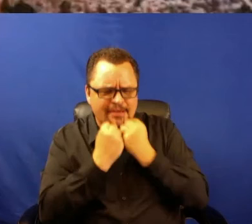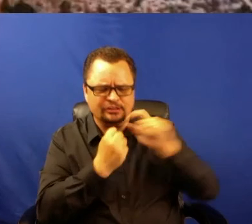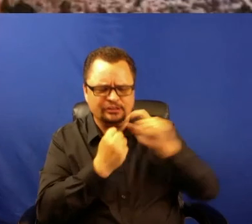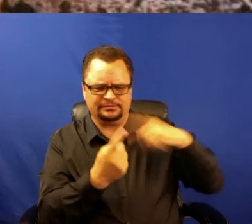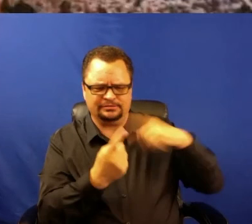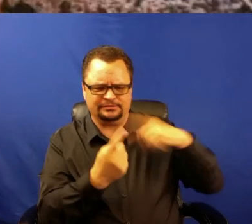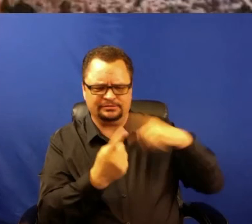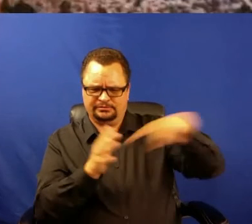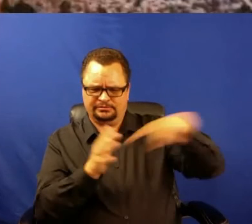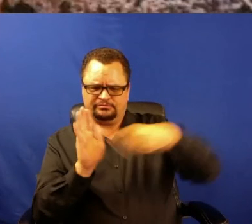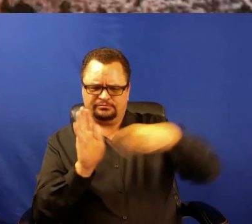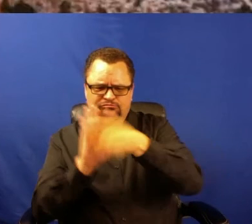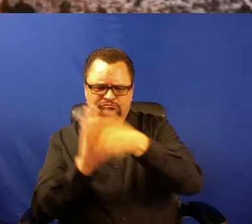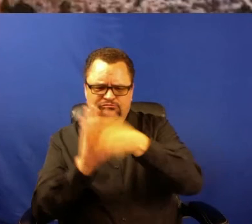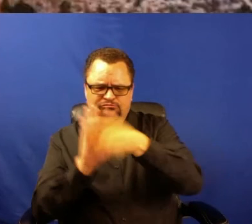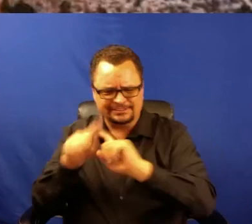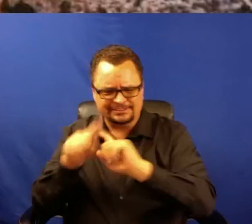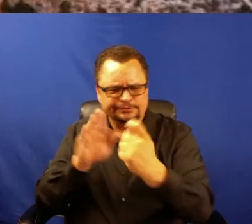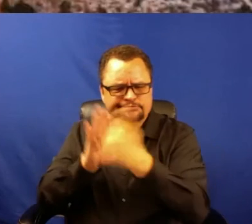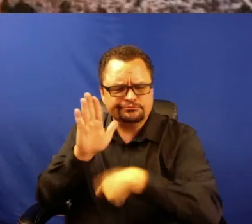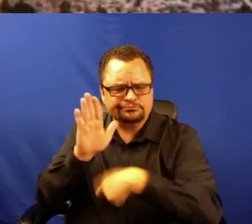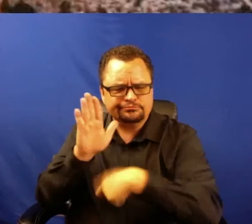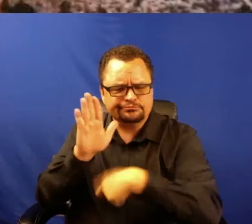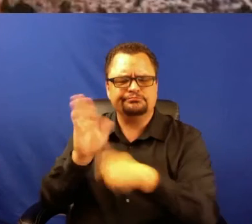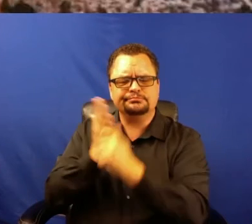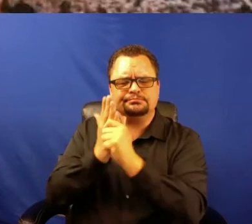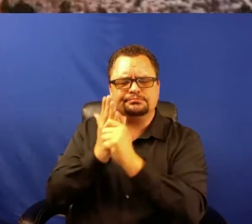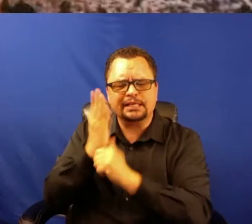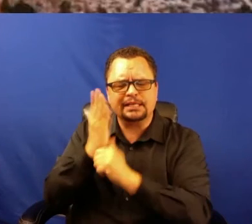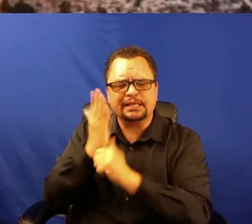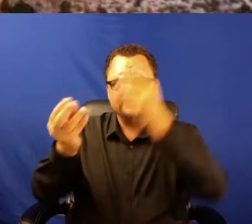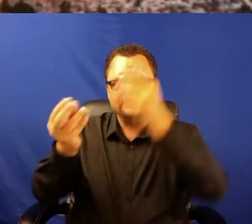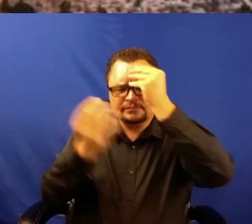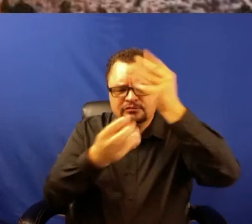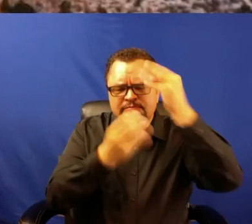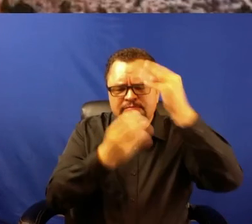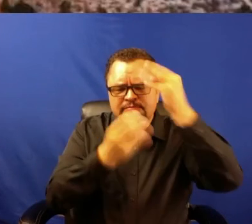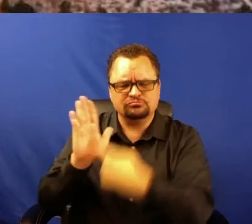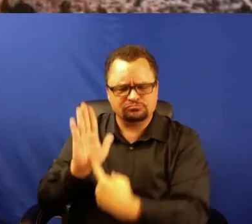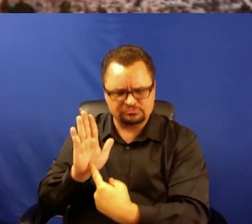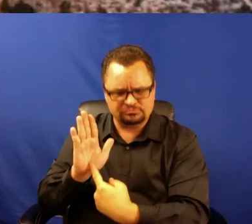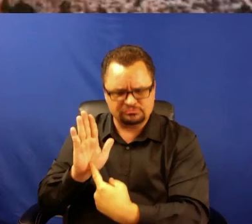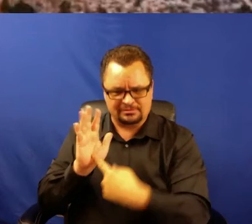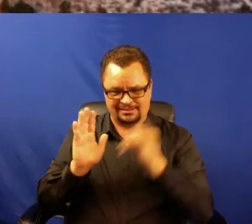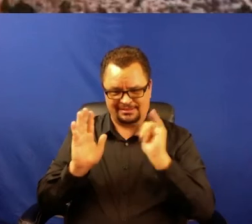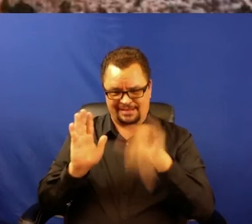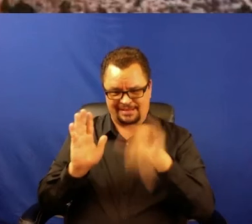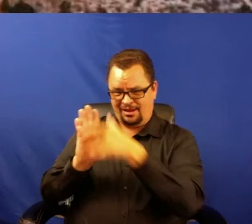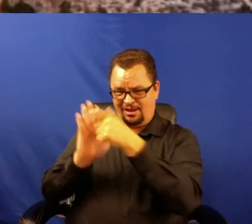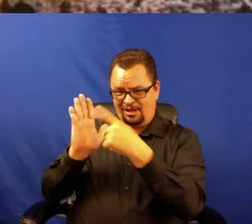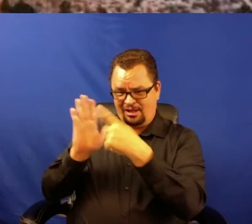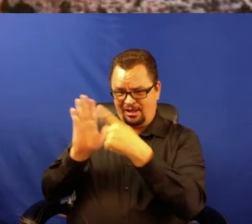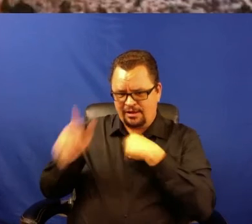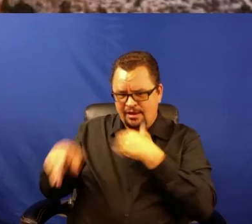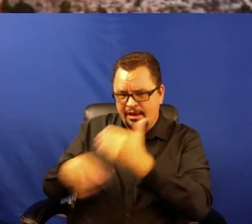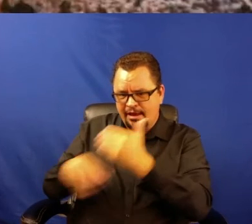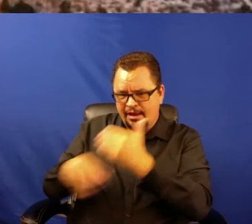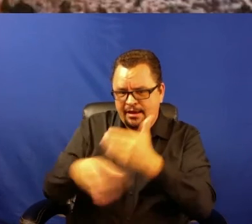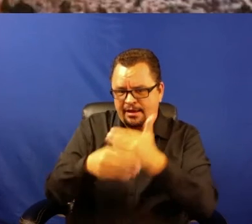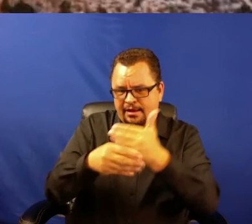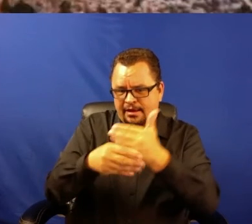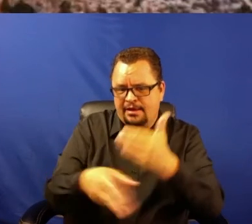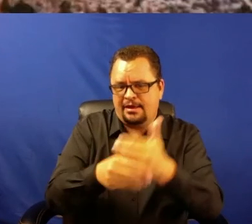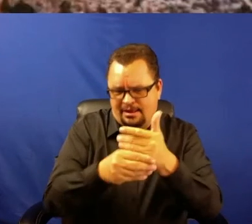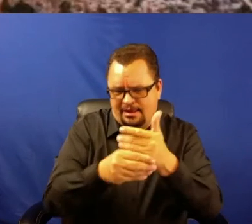various journals, as well as some that are peer reviewed. They haven't yet been peer reviewed, but they've been published in accordance